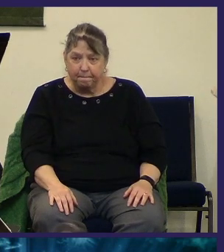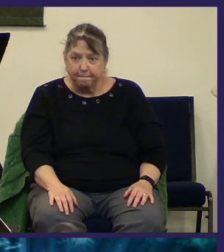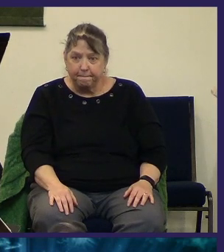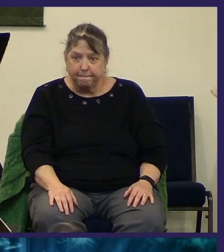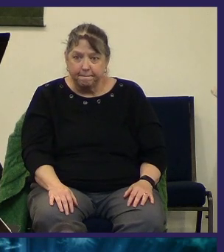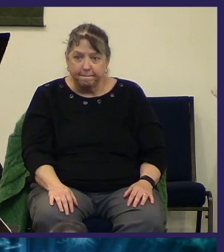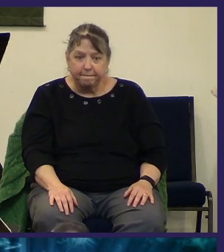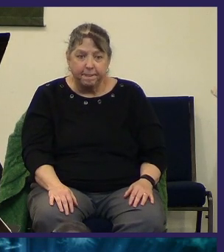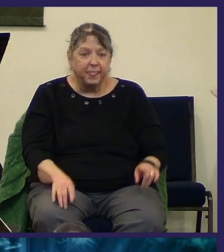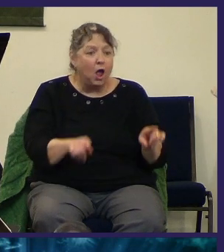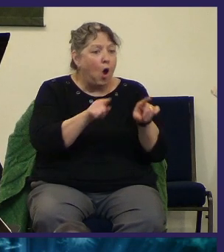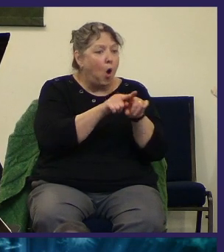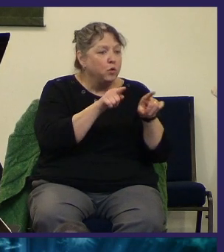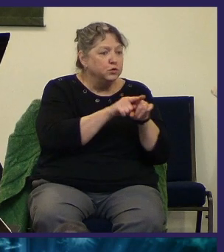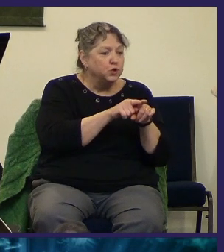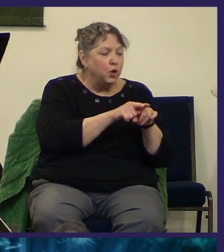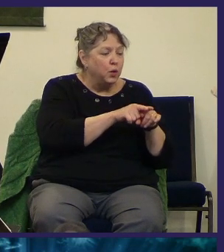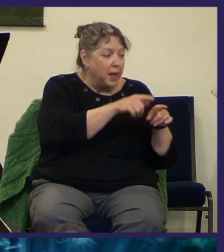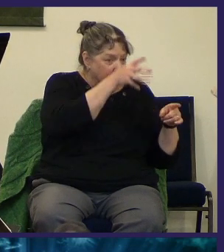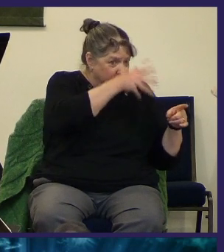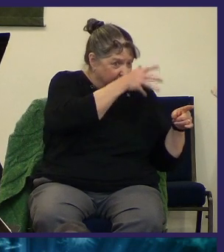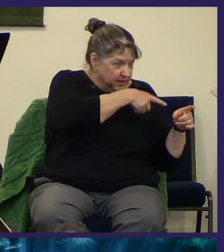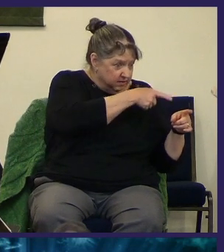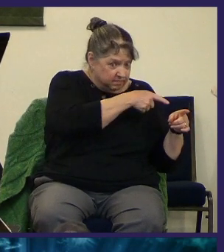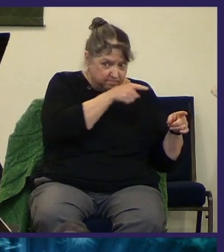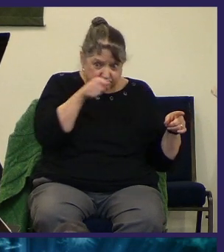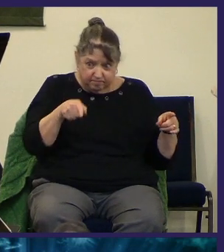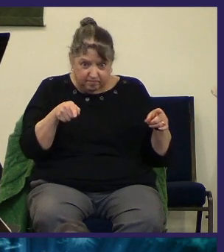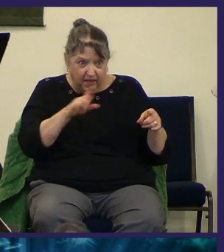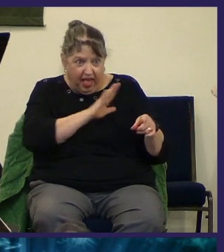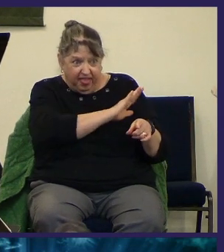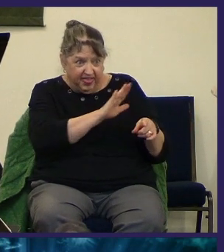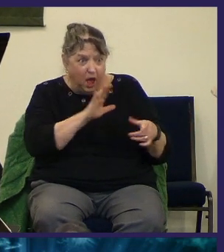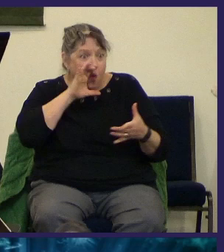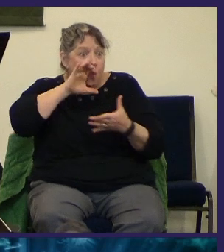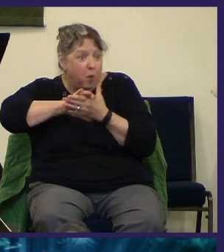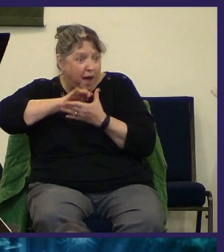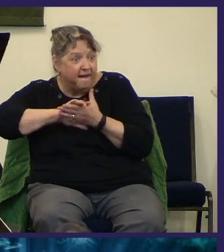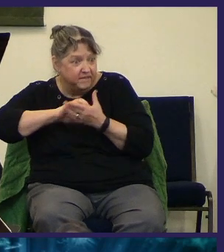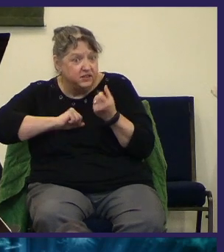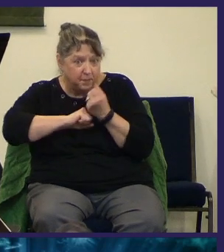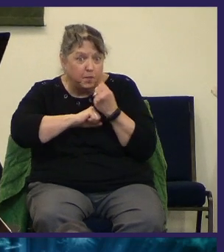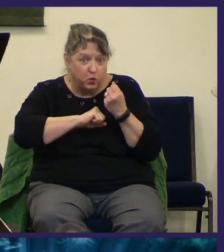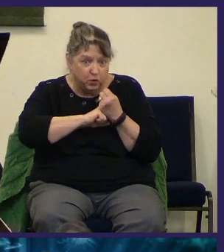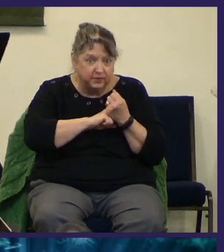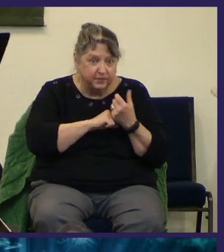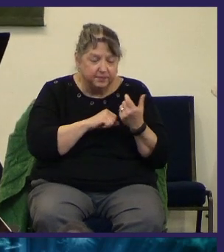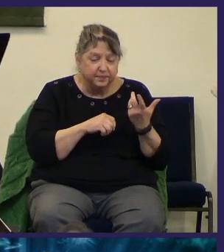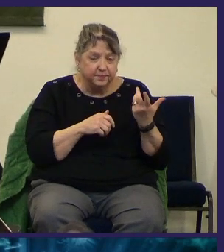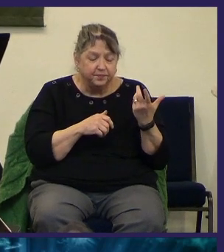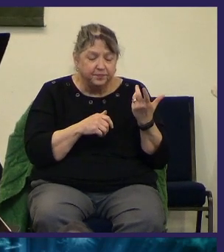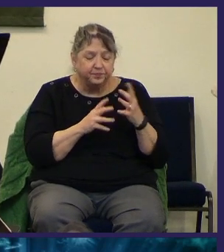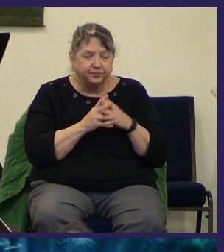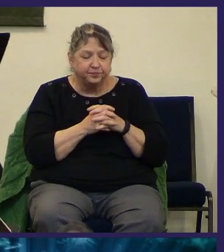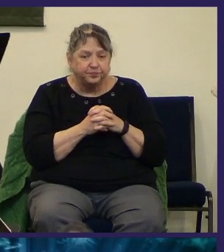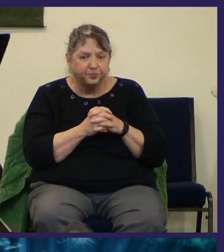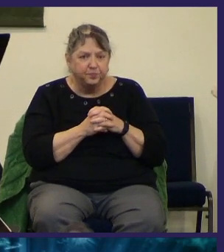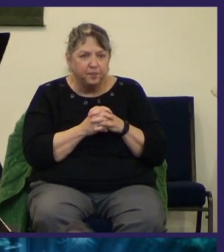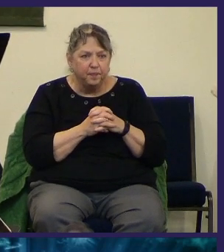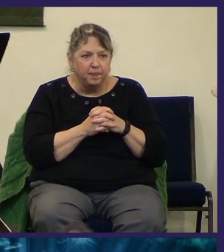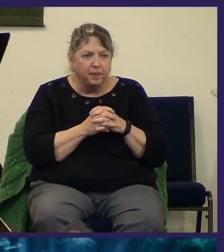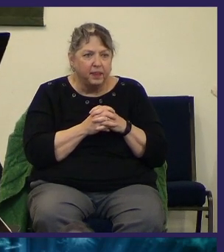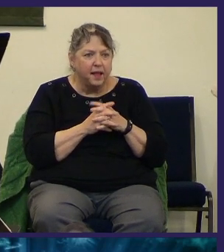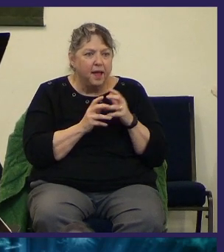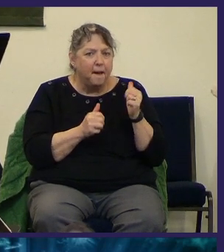auxiliary their wives so the gideons have been a membership like i said a professional and businessman